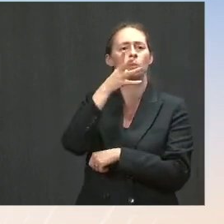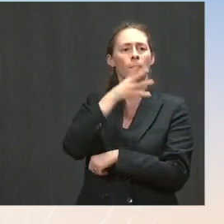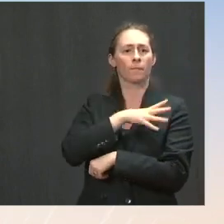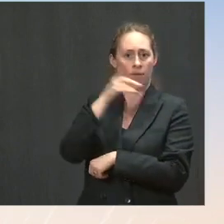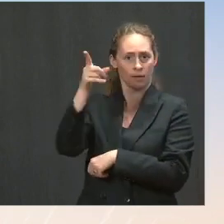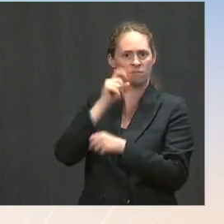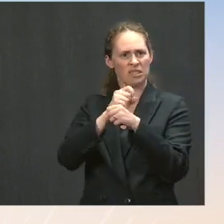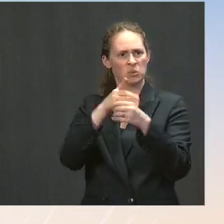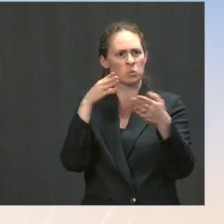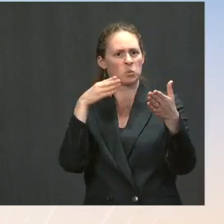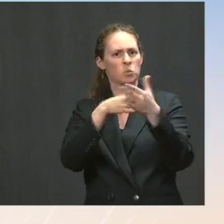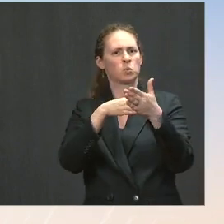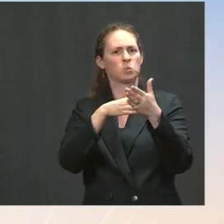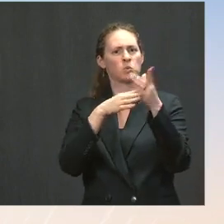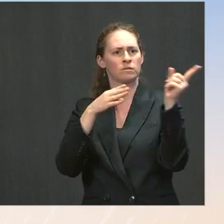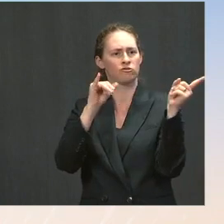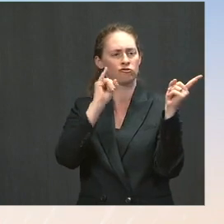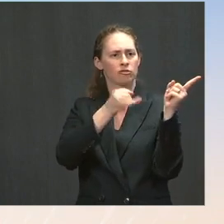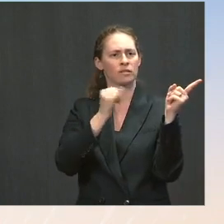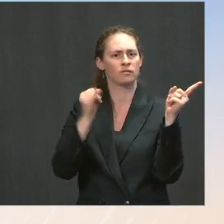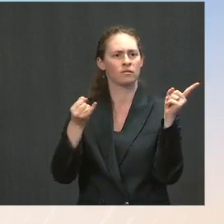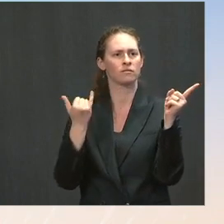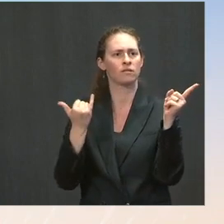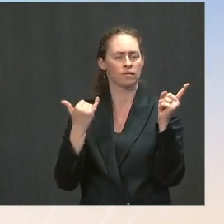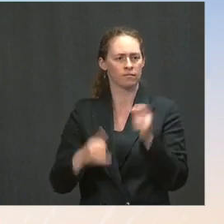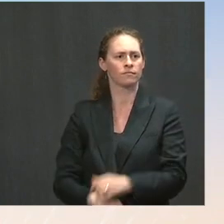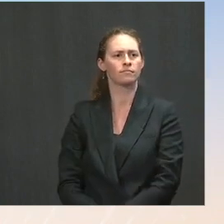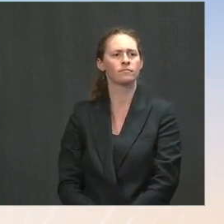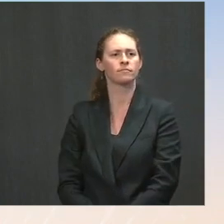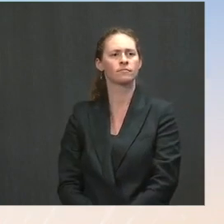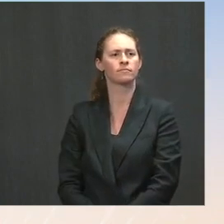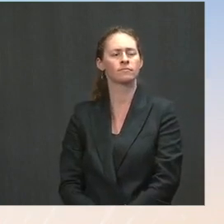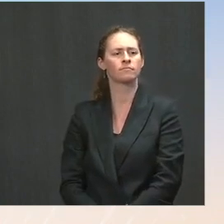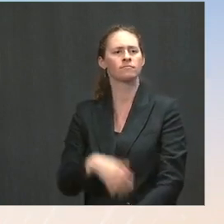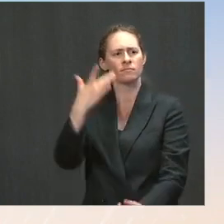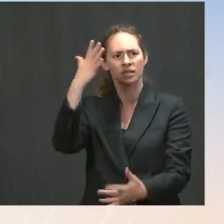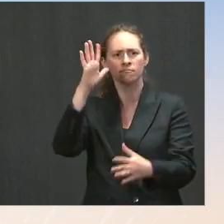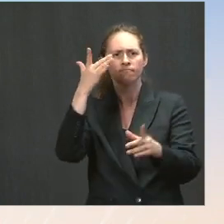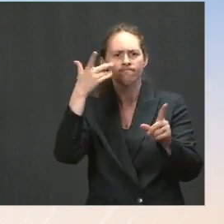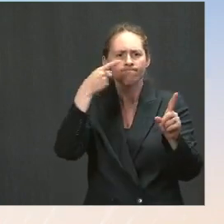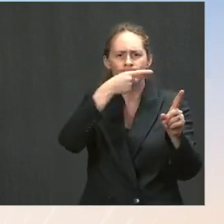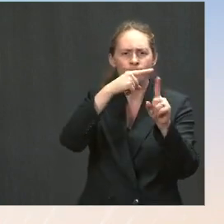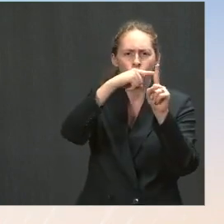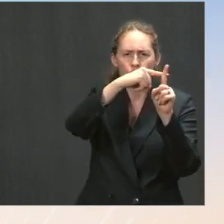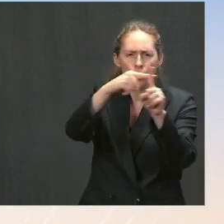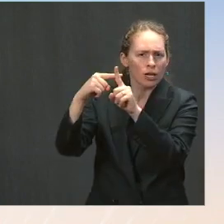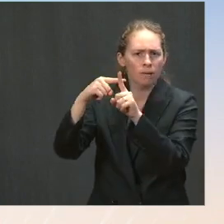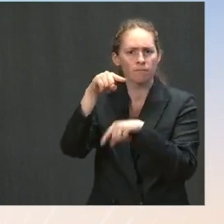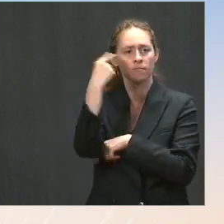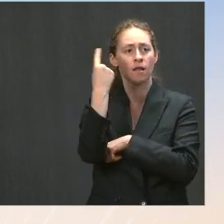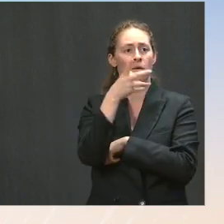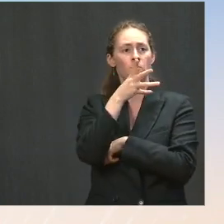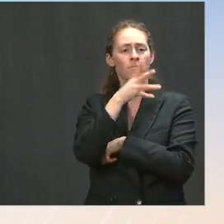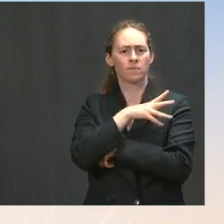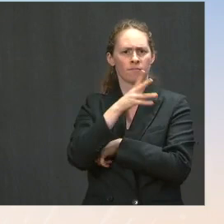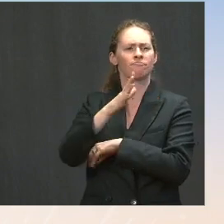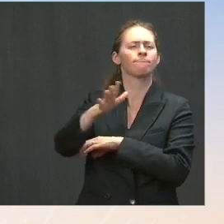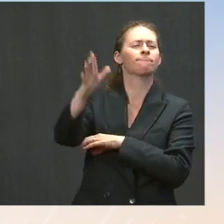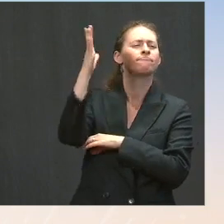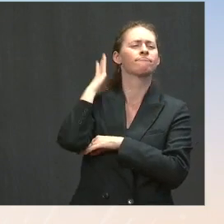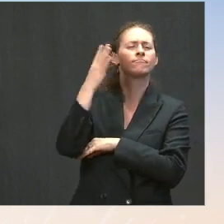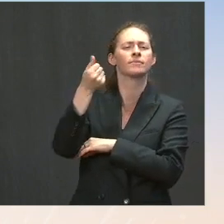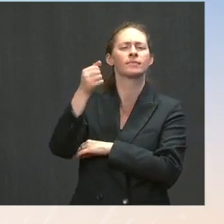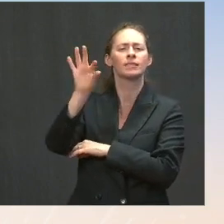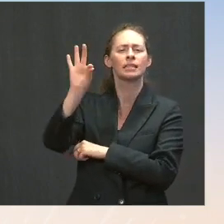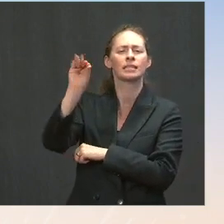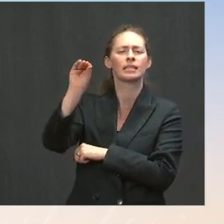they targeted black women starting in the 90s with talcum powder that is said to cause